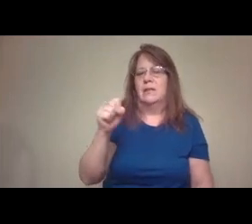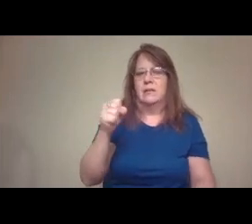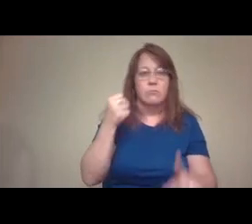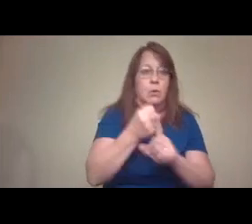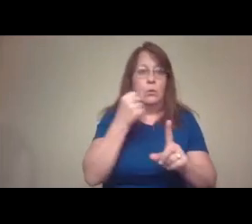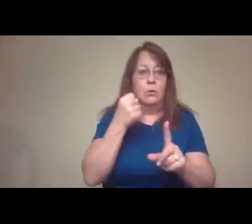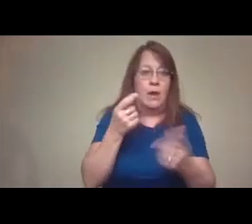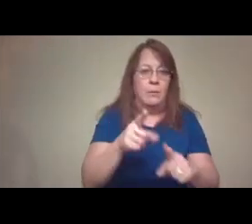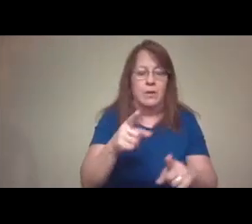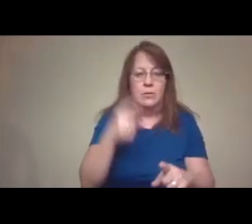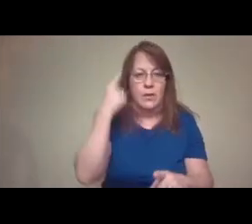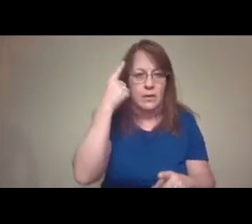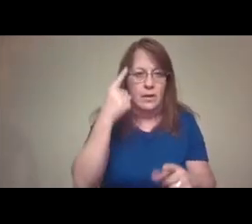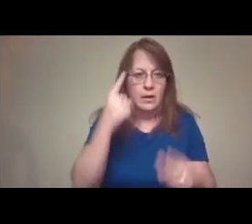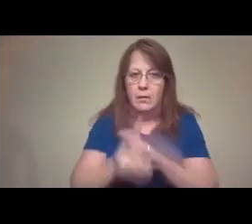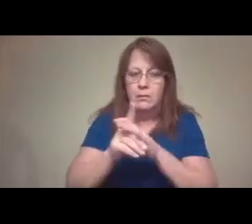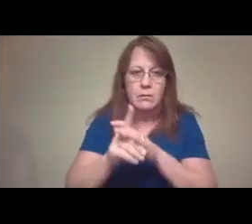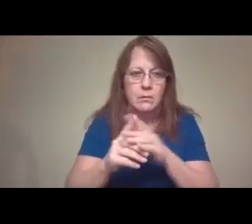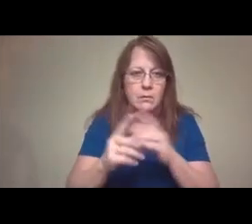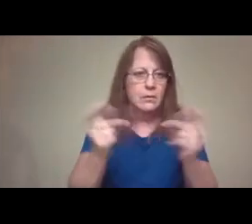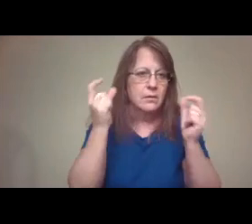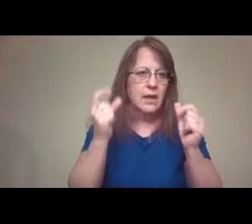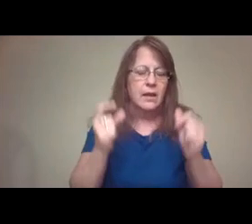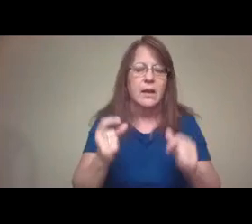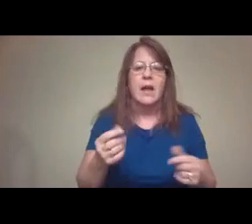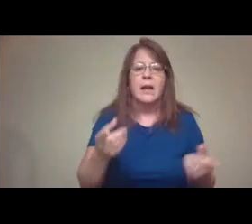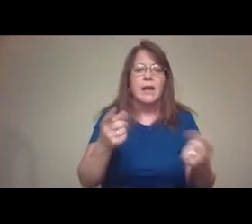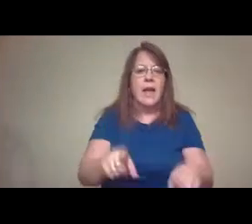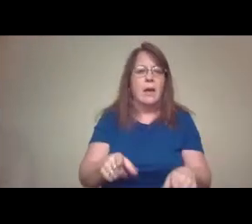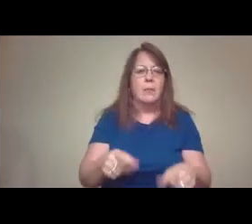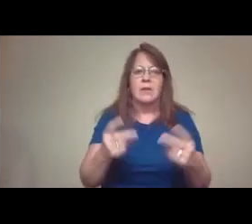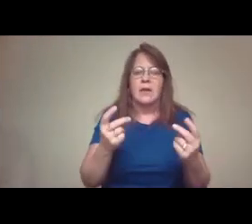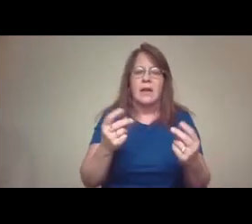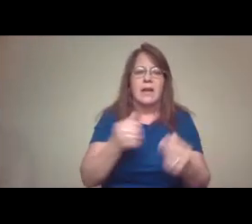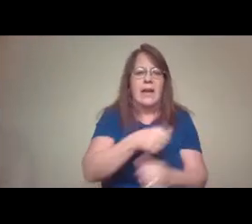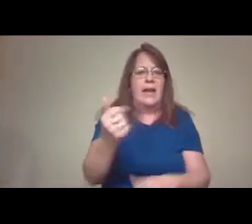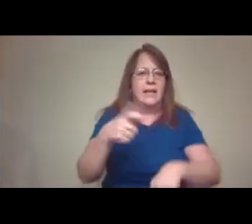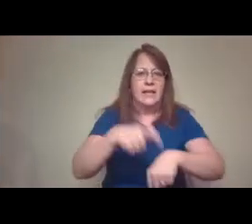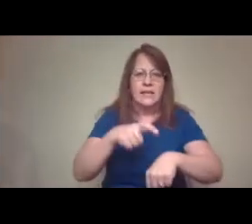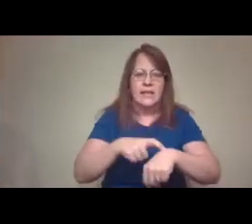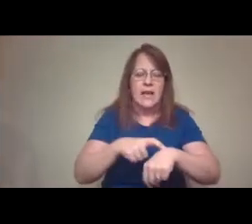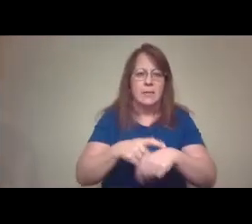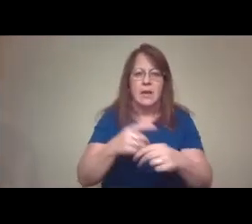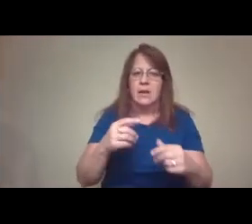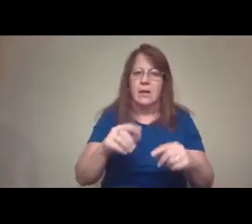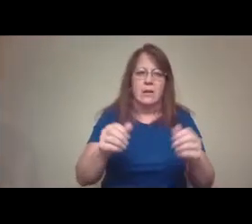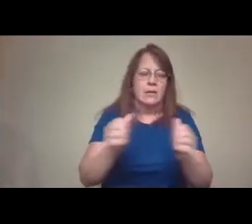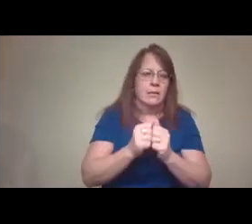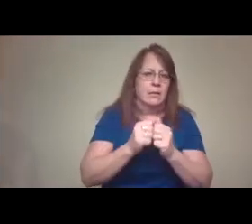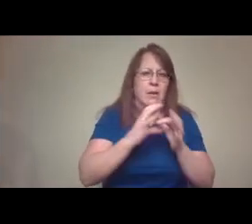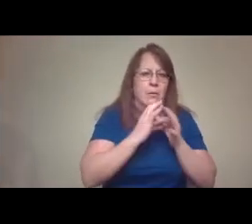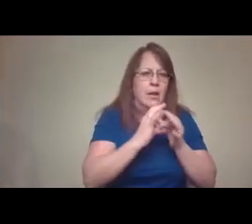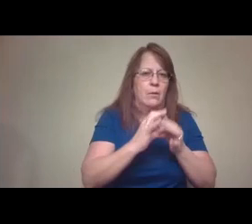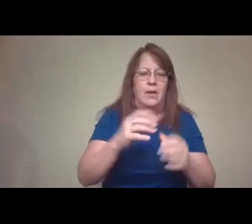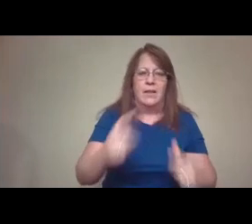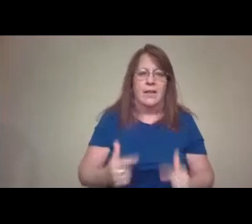suicidal crises can reemerge at any time and can be activated by a host of factors or life stressors. It can be difficult